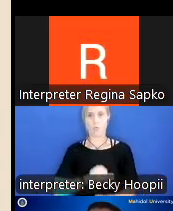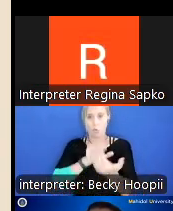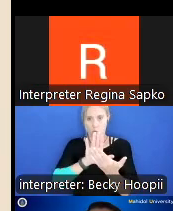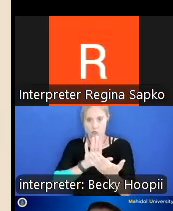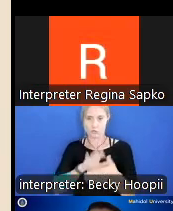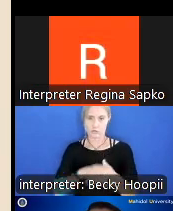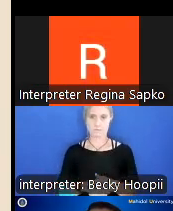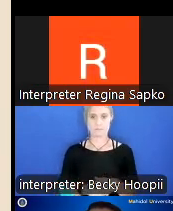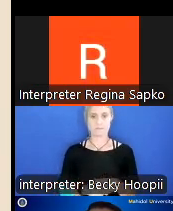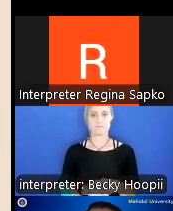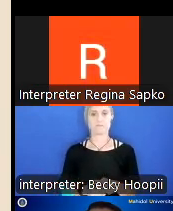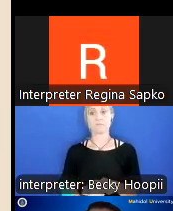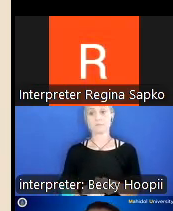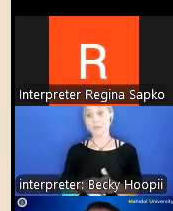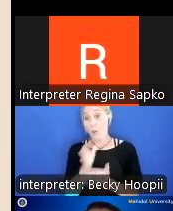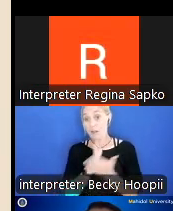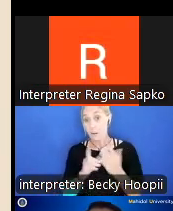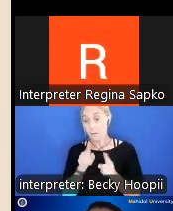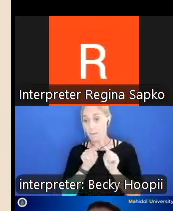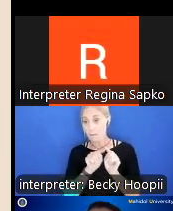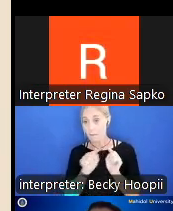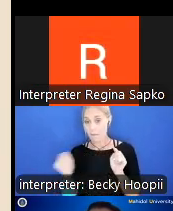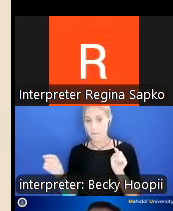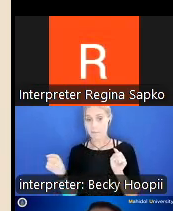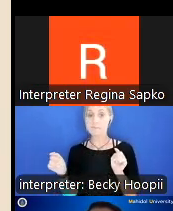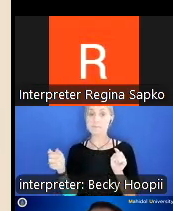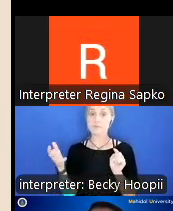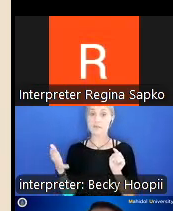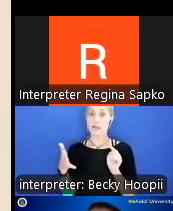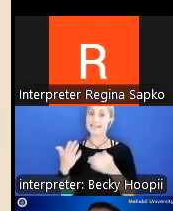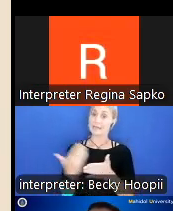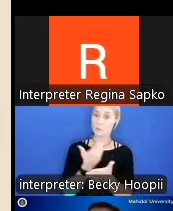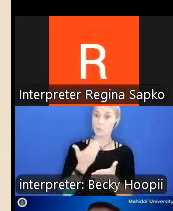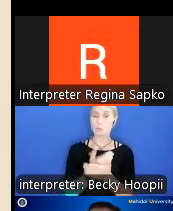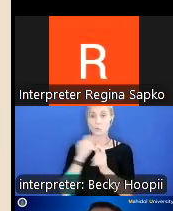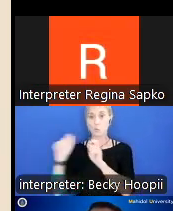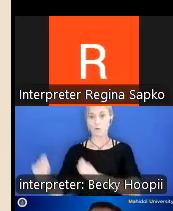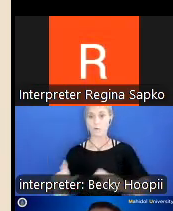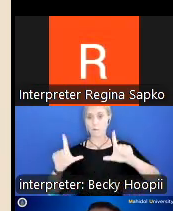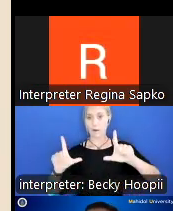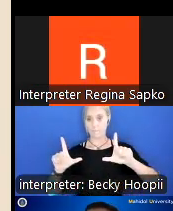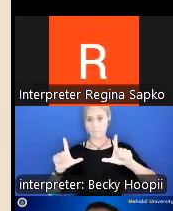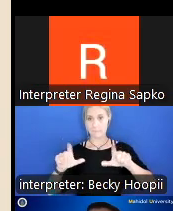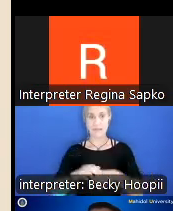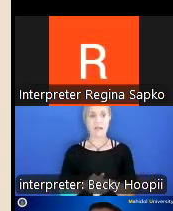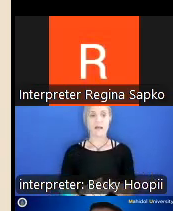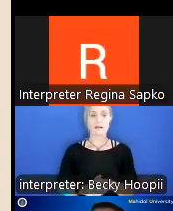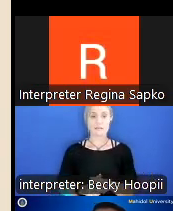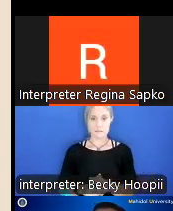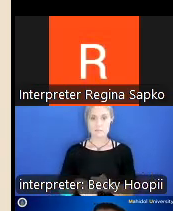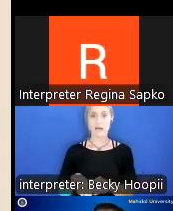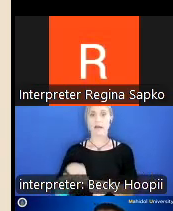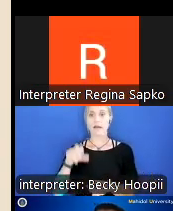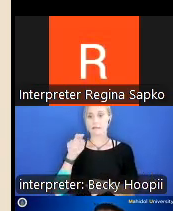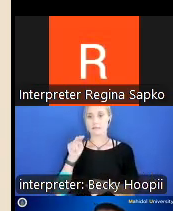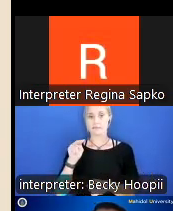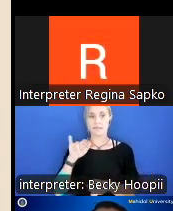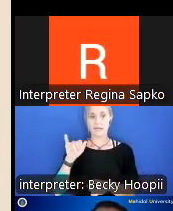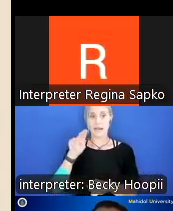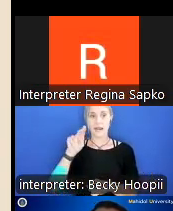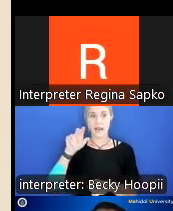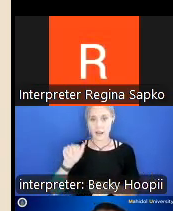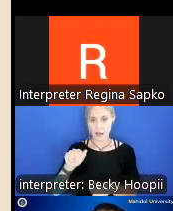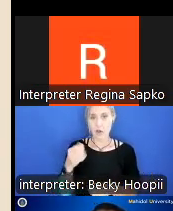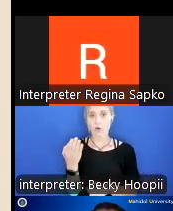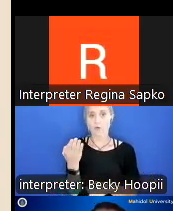Well, some of them might be show like a new framework like ANINA 1479, promote system reform through